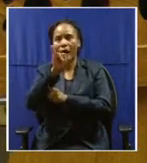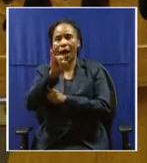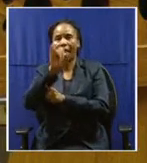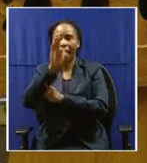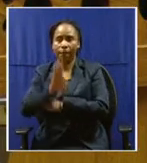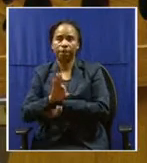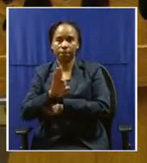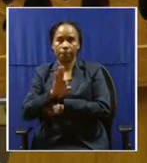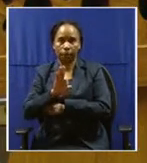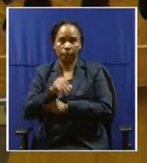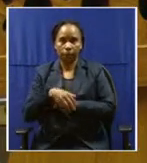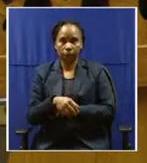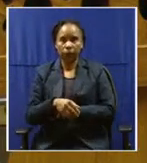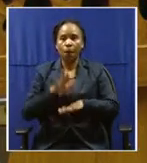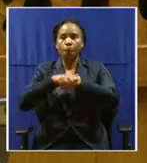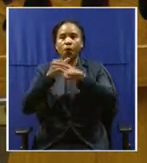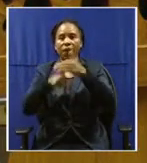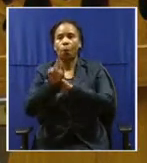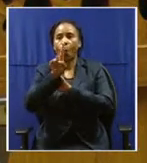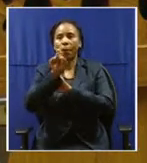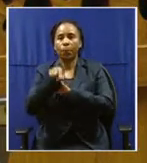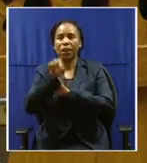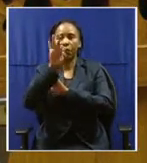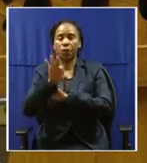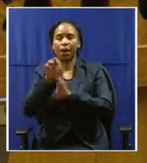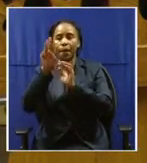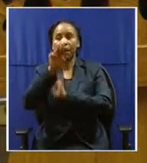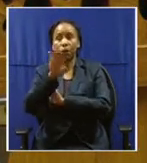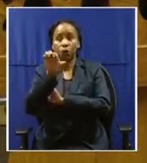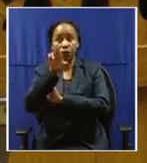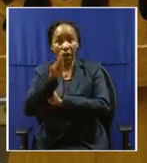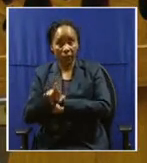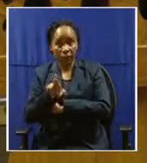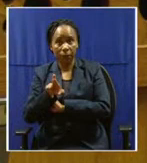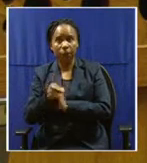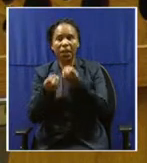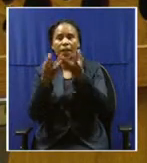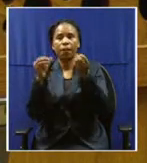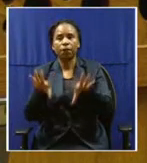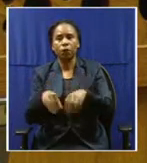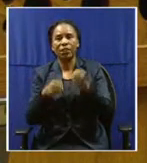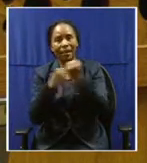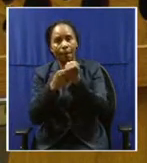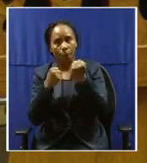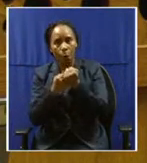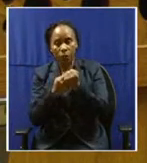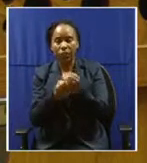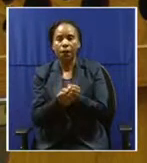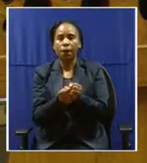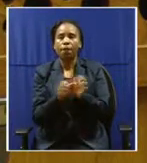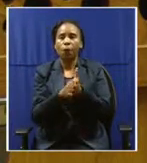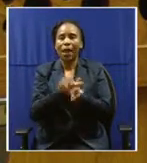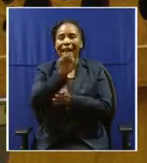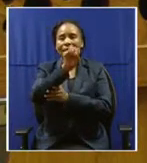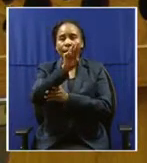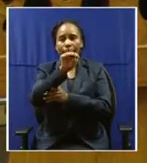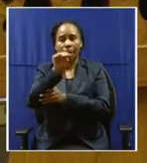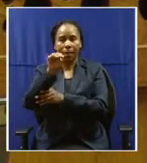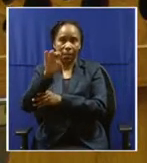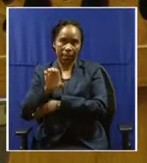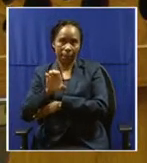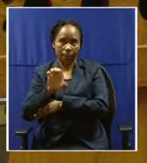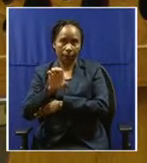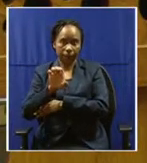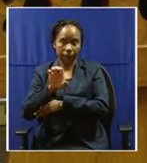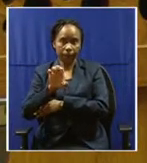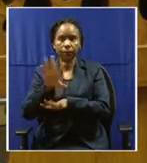than $1.3 billion has been provided in support mainly for small and medium enterprises.